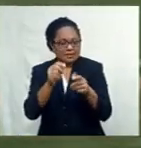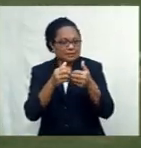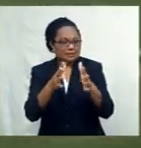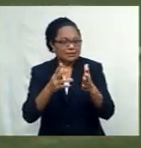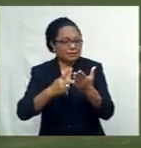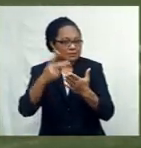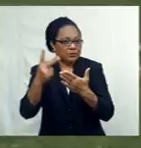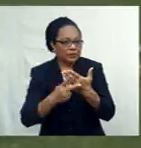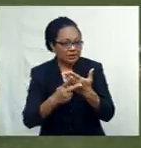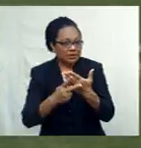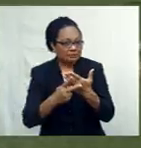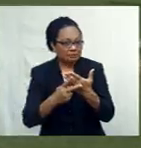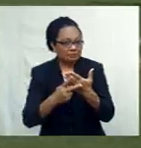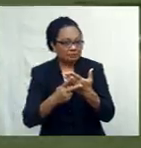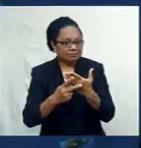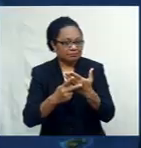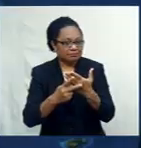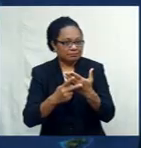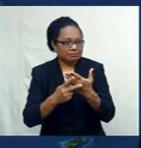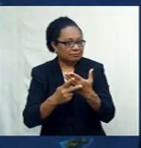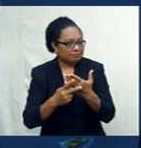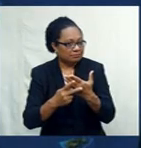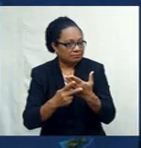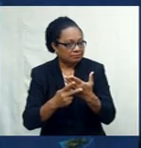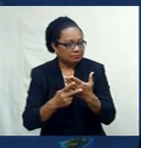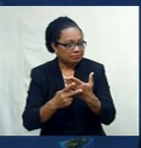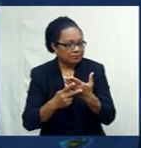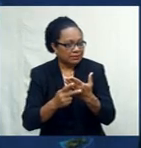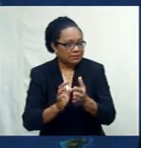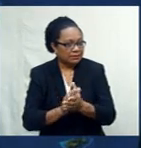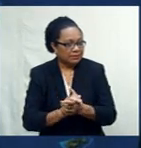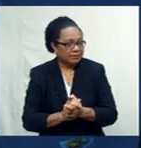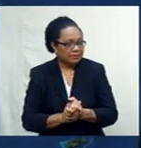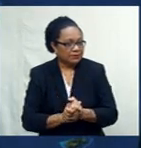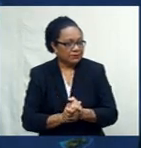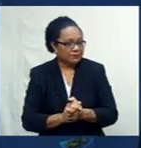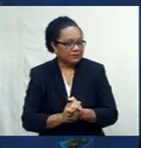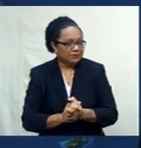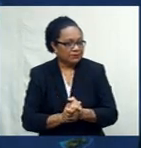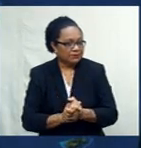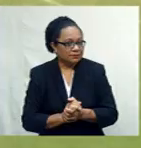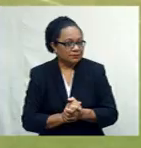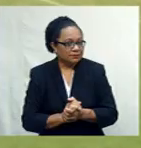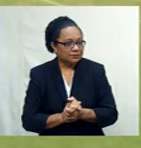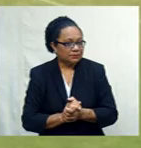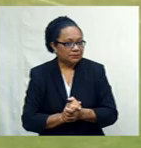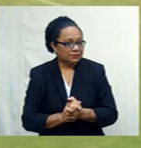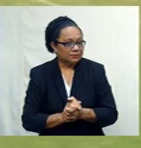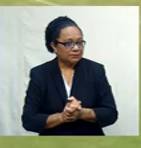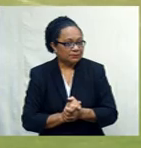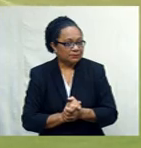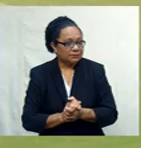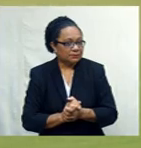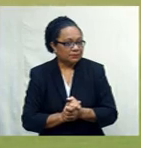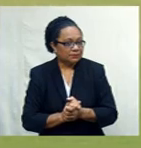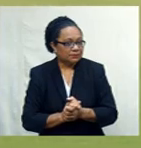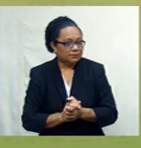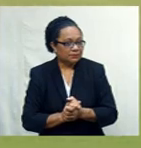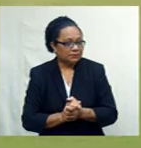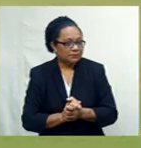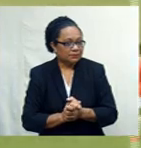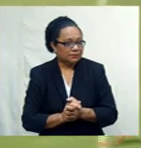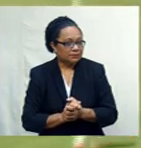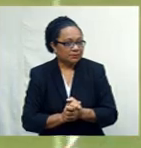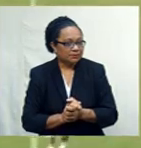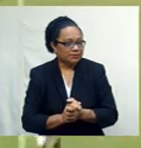in a safe manner, provided we will be applying to the ministry for a special permission to